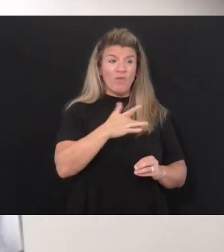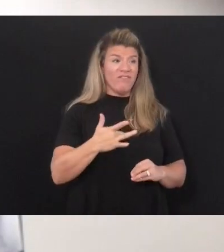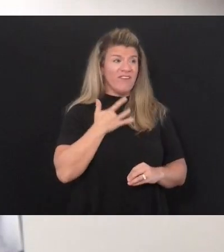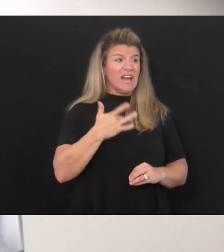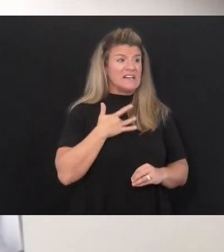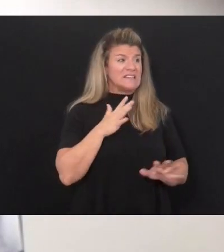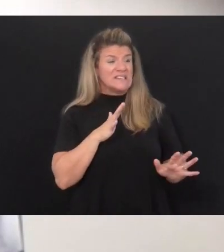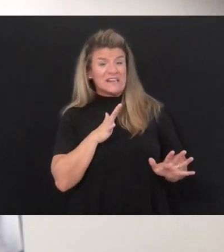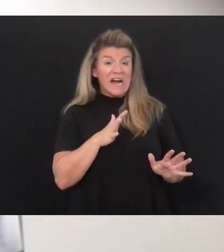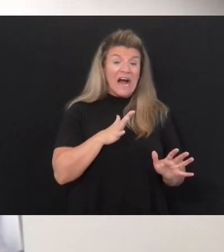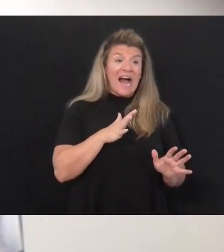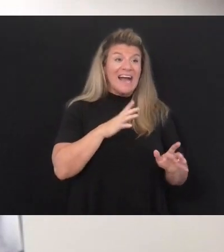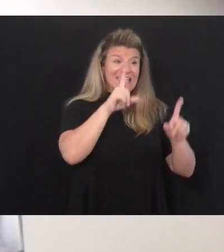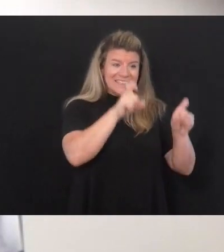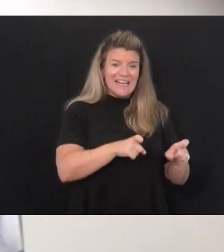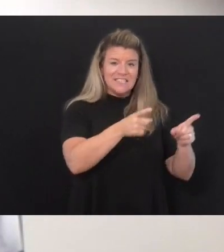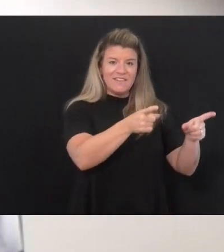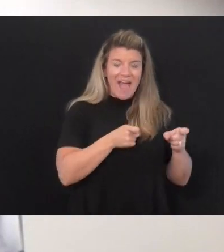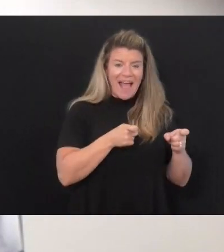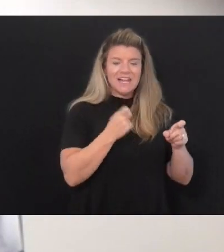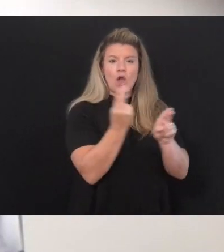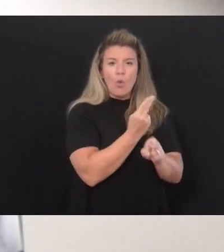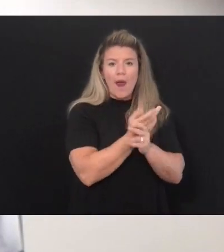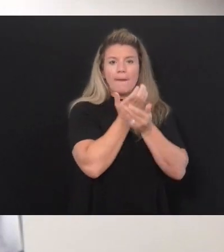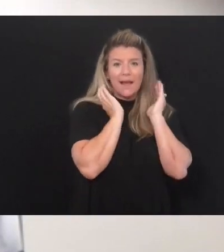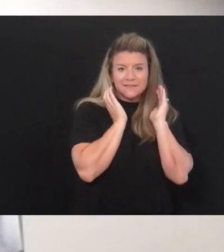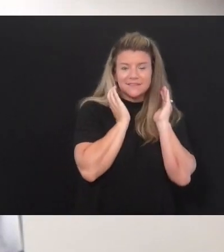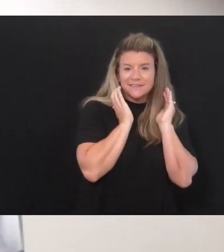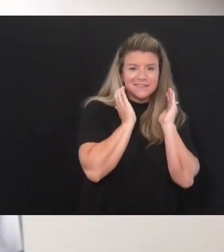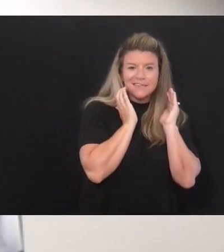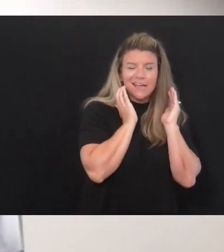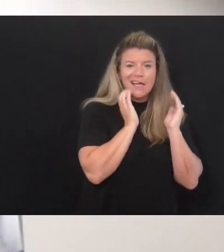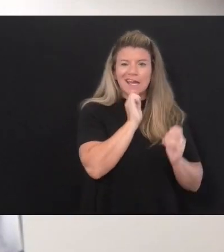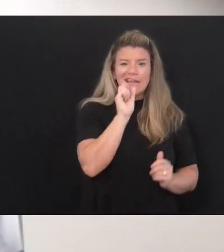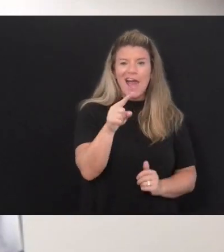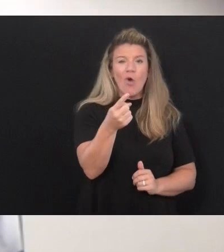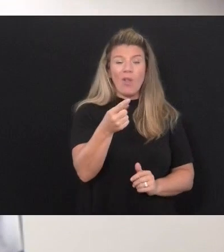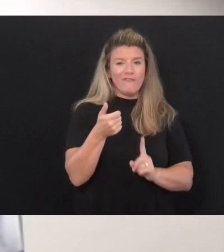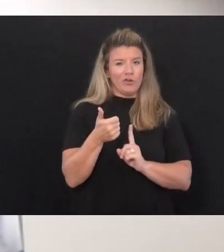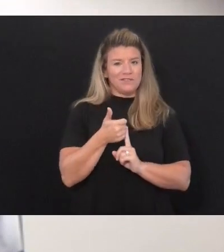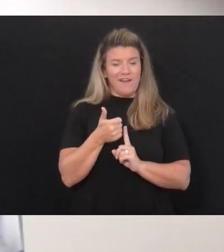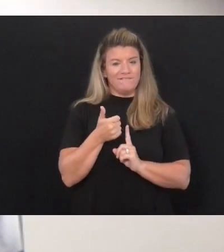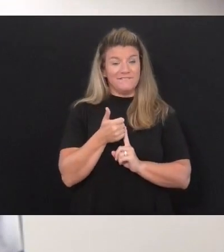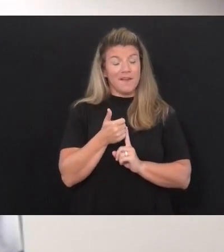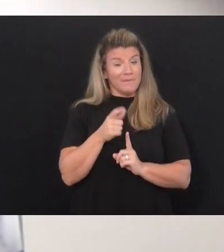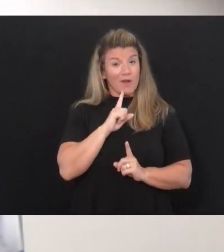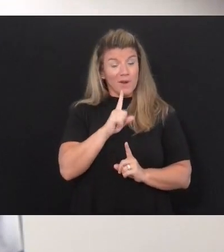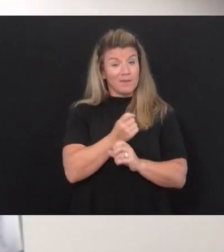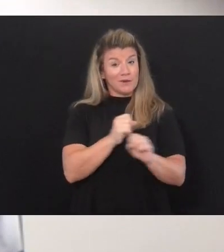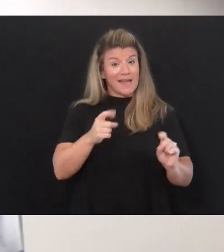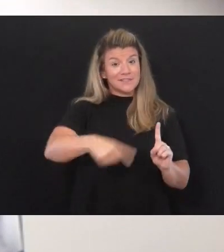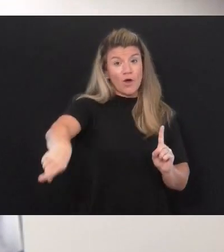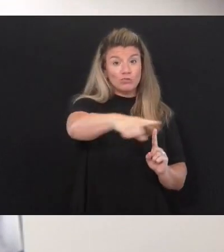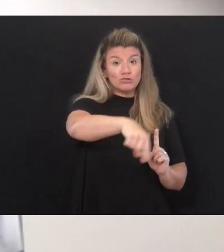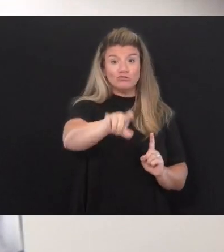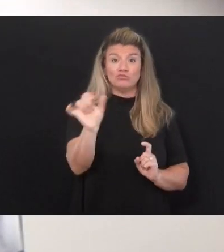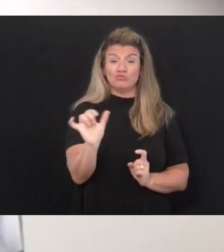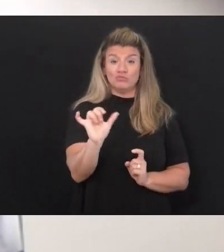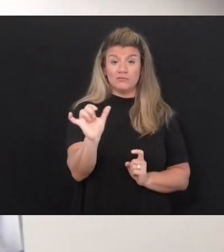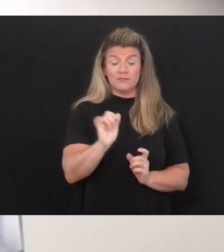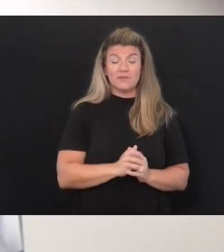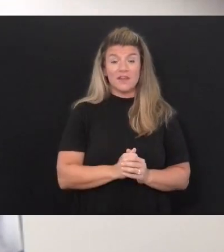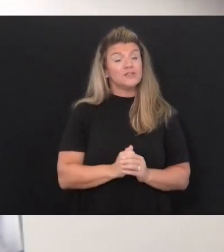the droplets and reducing the spread. But it's really important that people realize a mask is not a substitute for